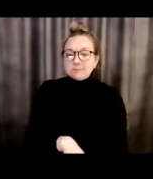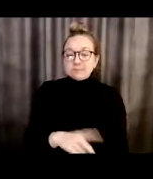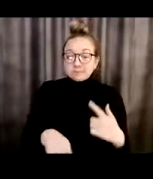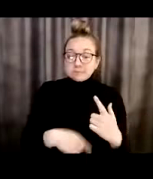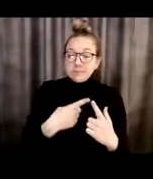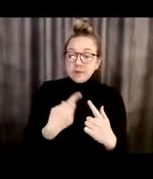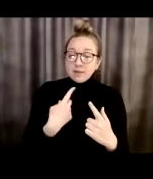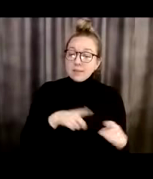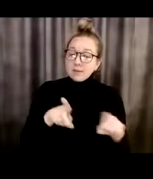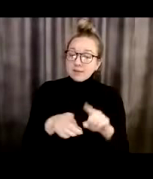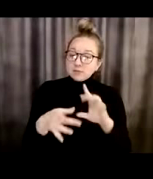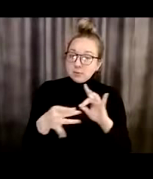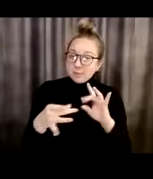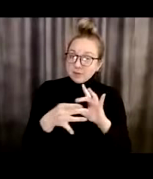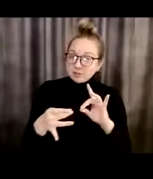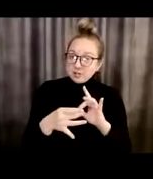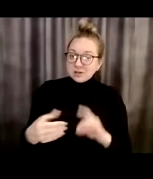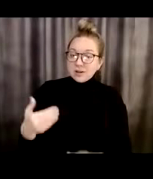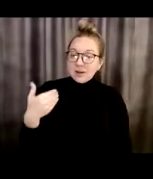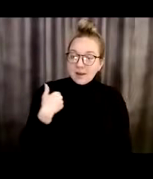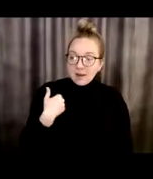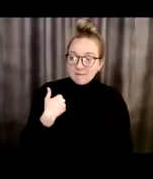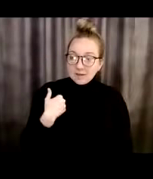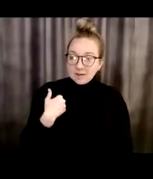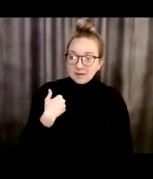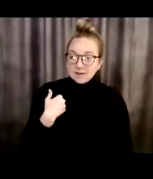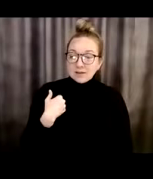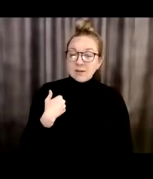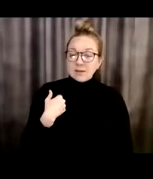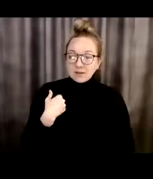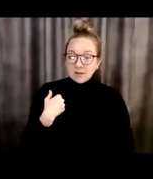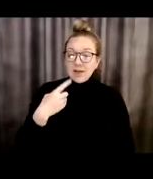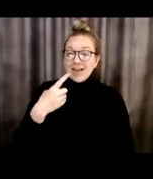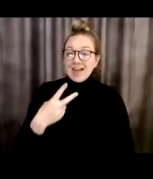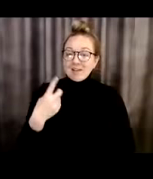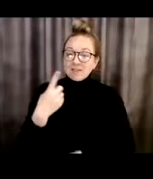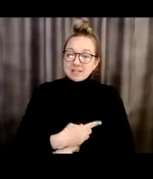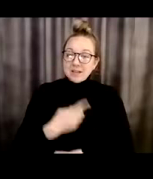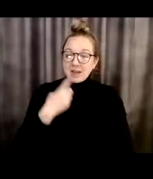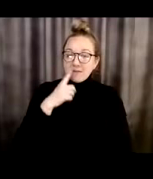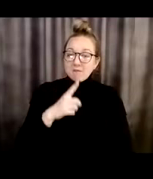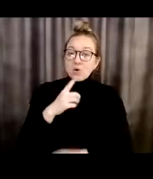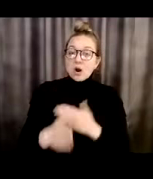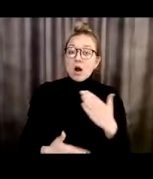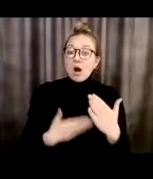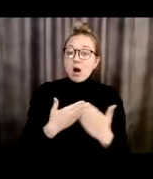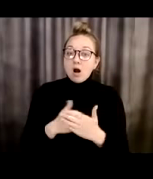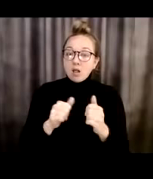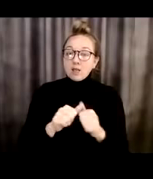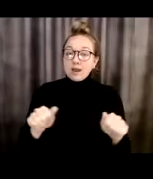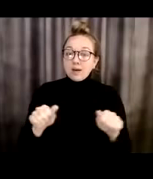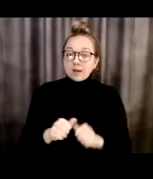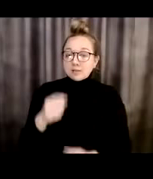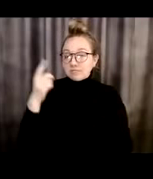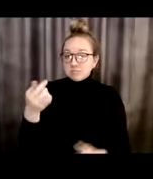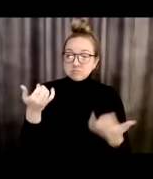of taking every quarter, taking a half a day or a day for all areas just to play, so that they could be modeling the way